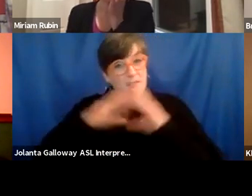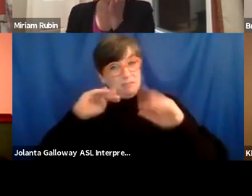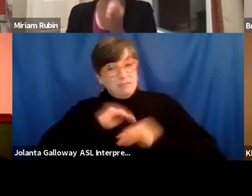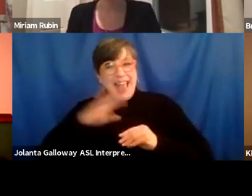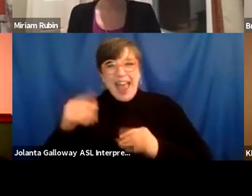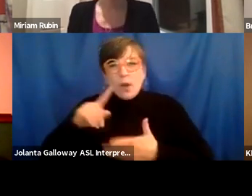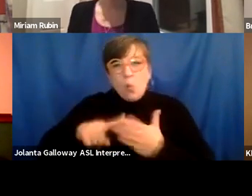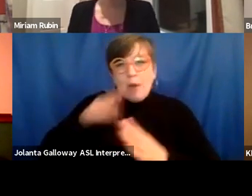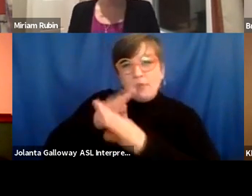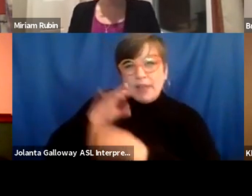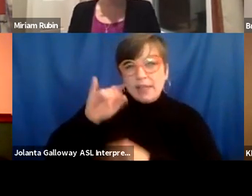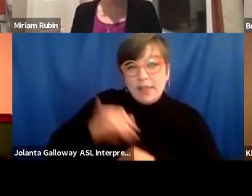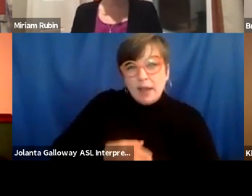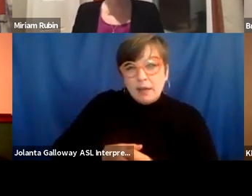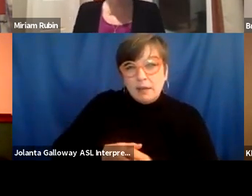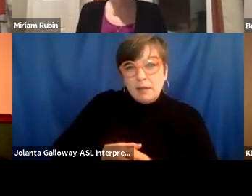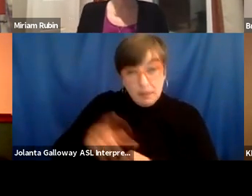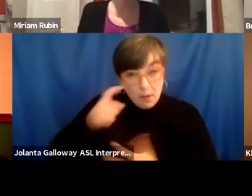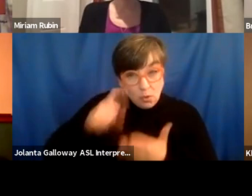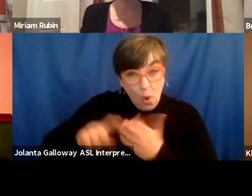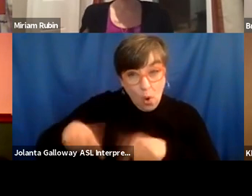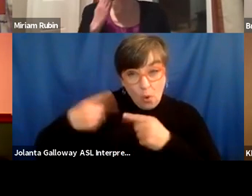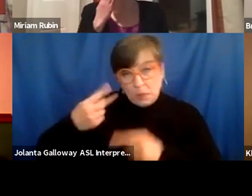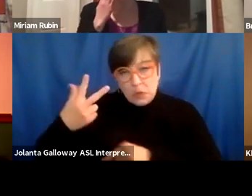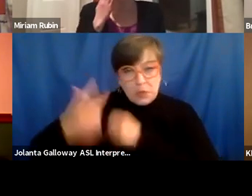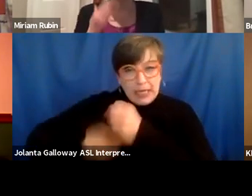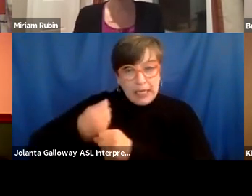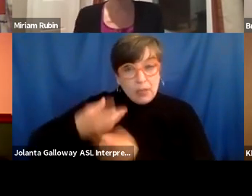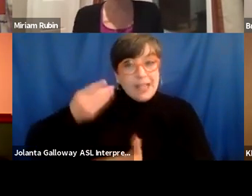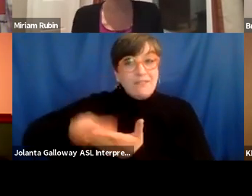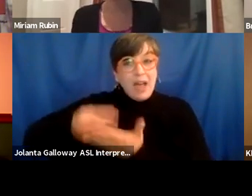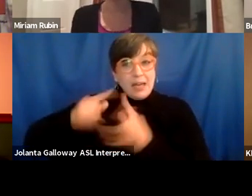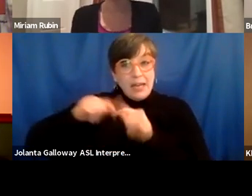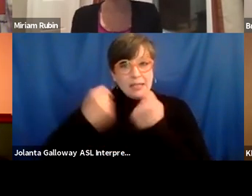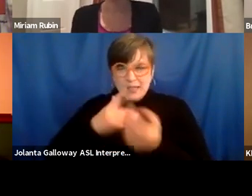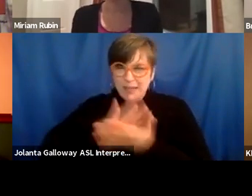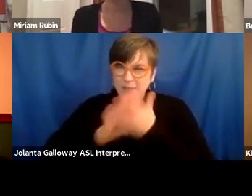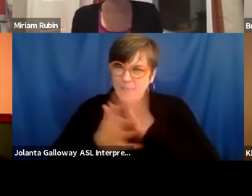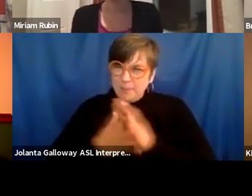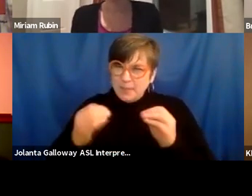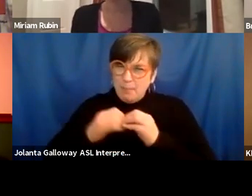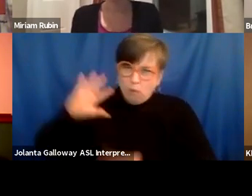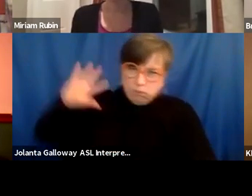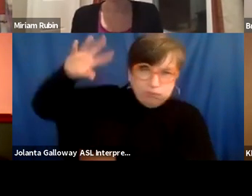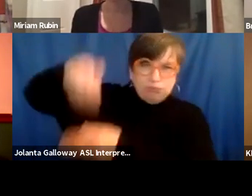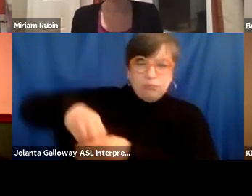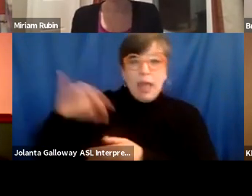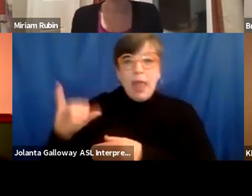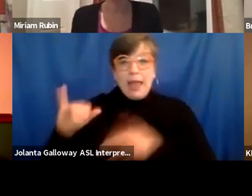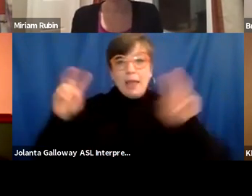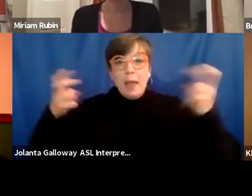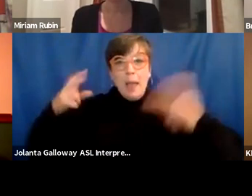that? And you've noticed over the last few years, the finance team has gotten more involved in things like Build BPS and in the capital